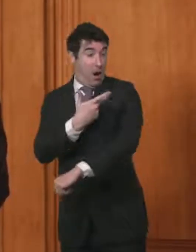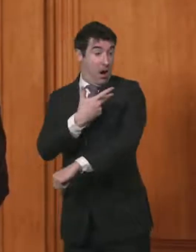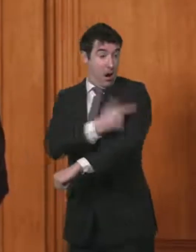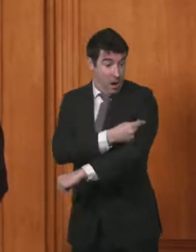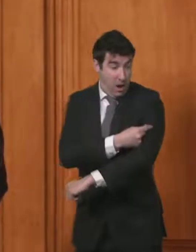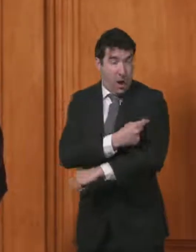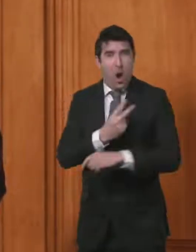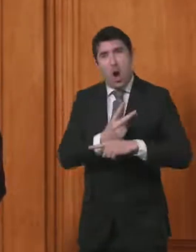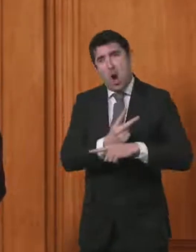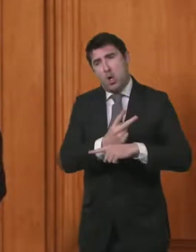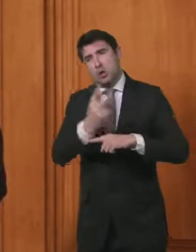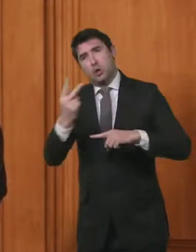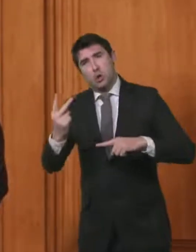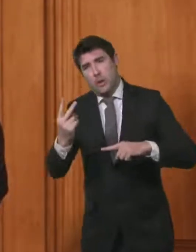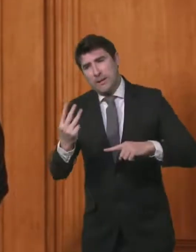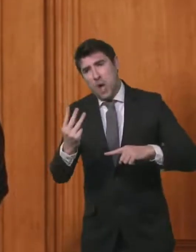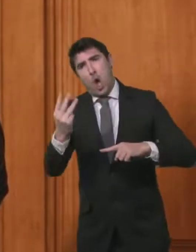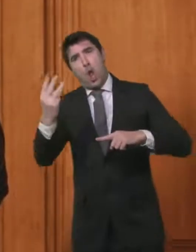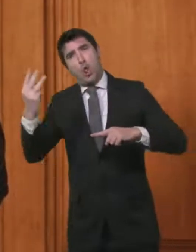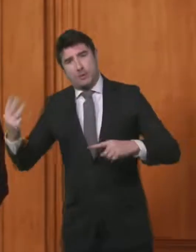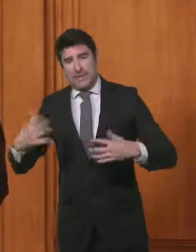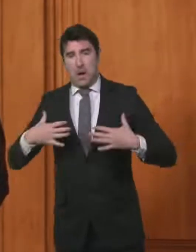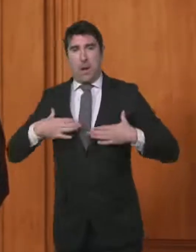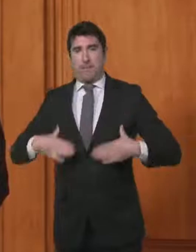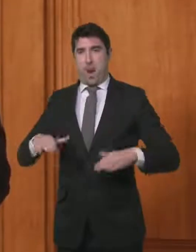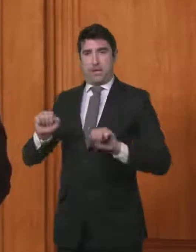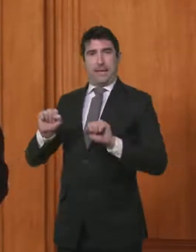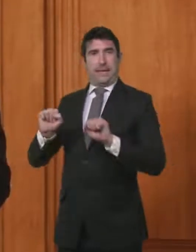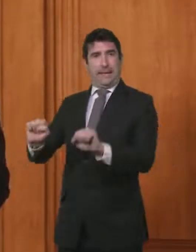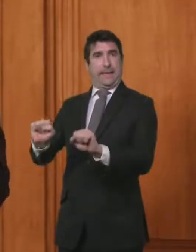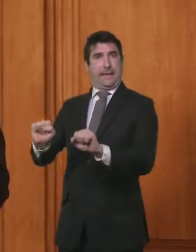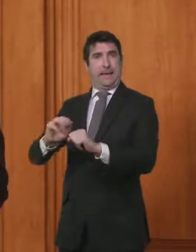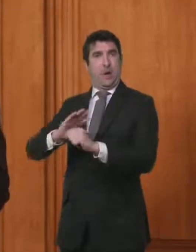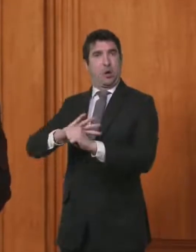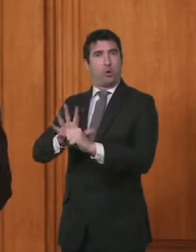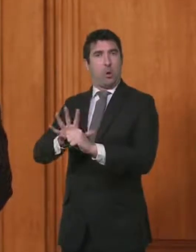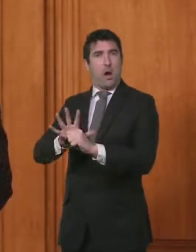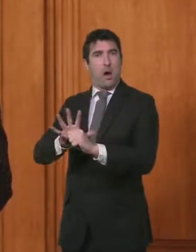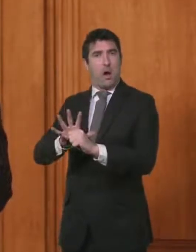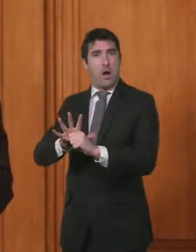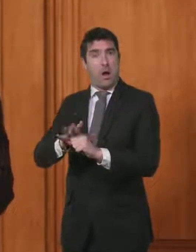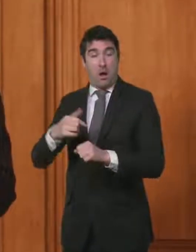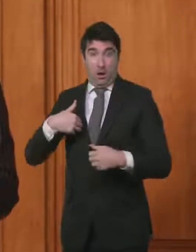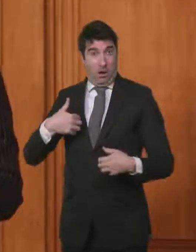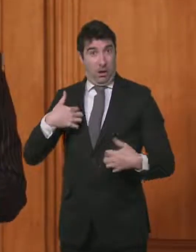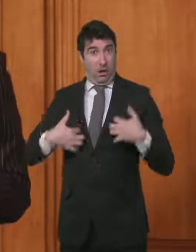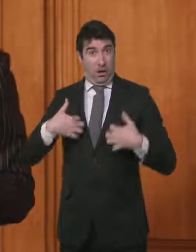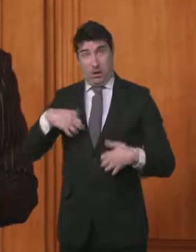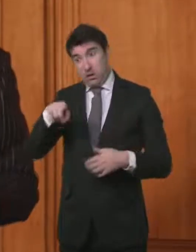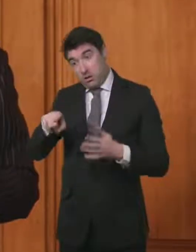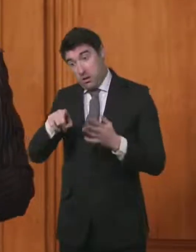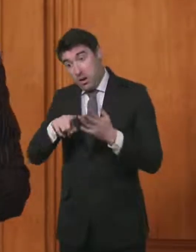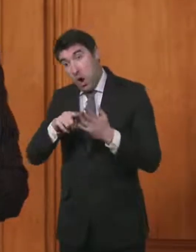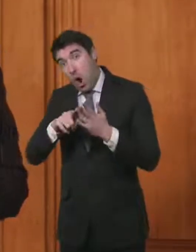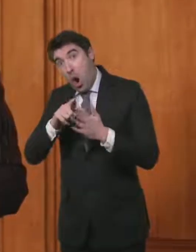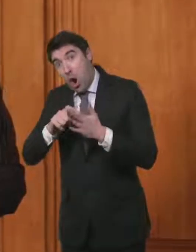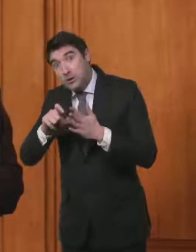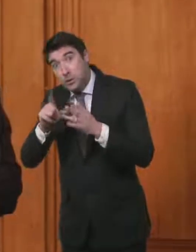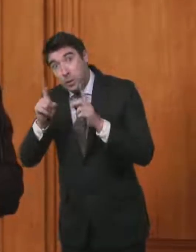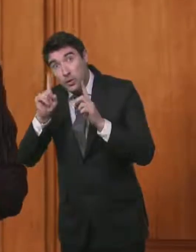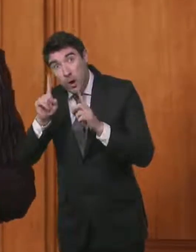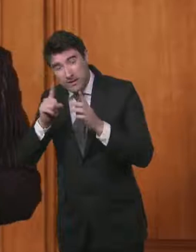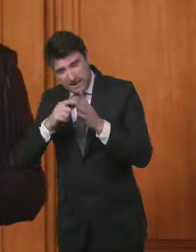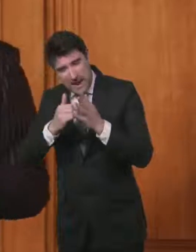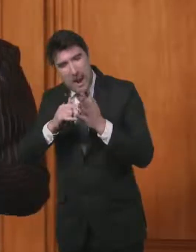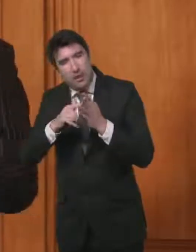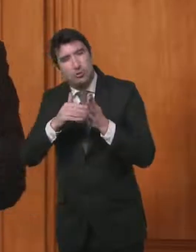preventable hospitalisations. You've already got it. And If this it, is very, you very get hospitalised in encouraging, 10 days, albeit because it preliminary takes data. 2 weeks from The other getting really it big